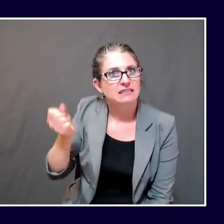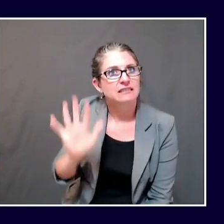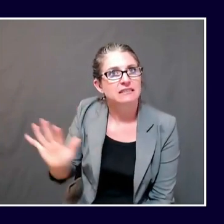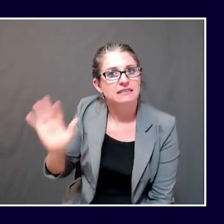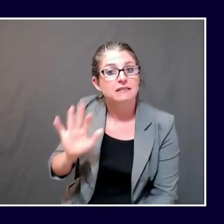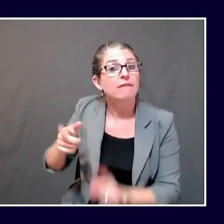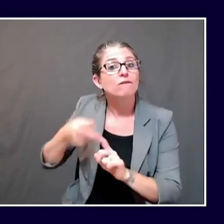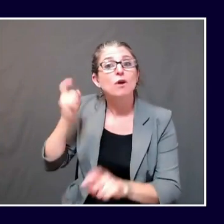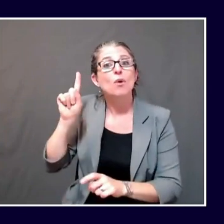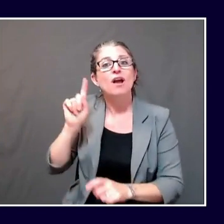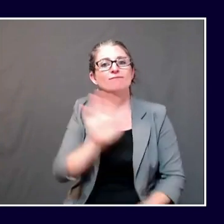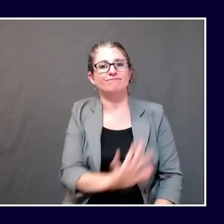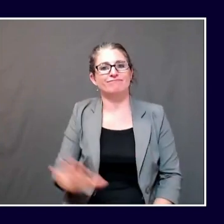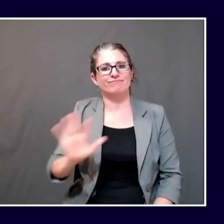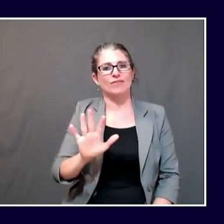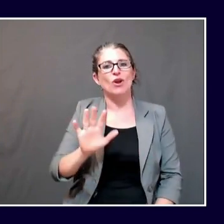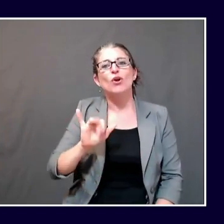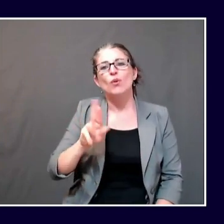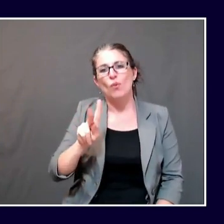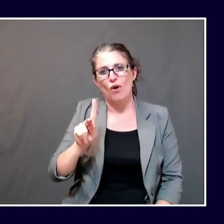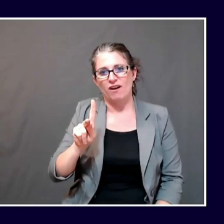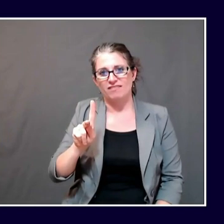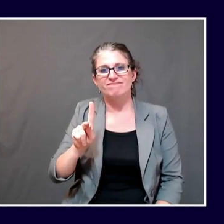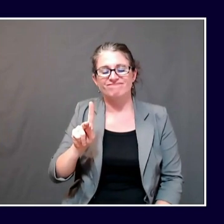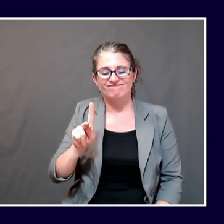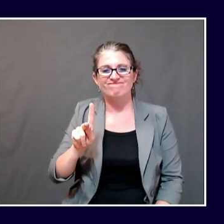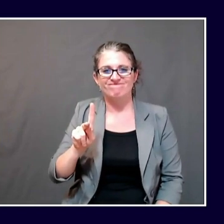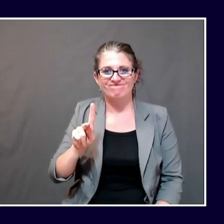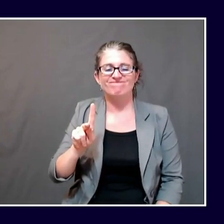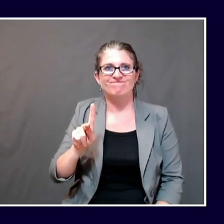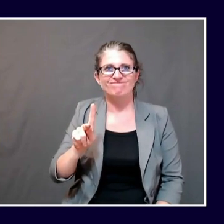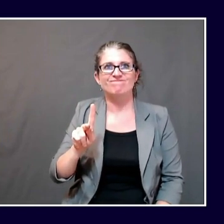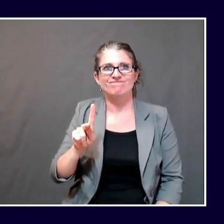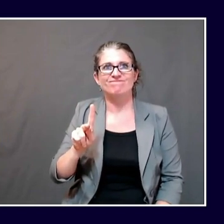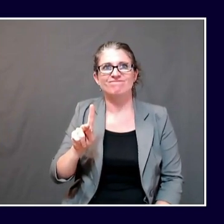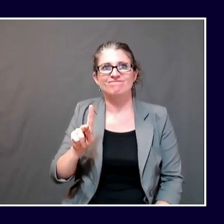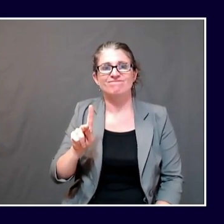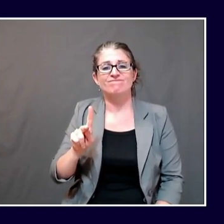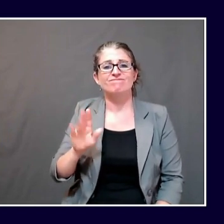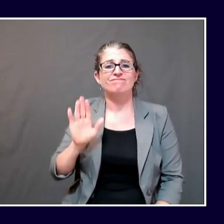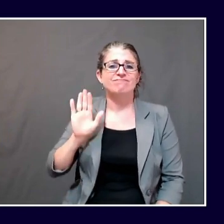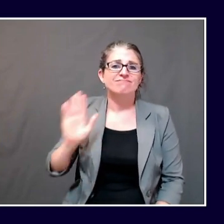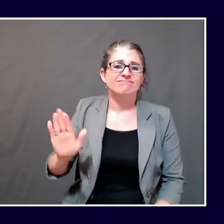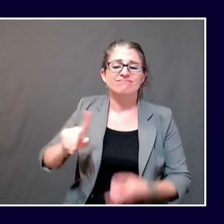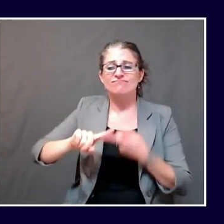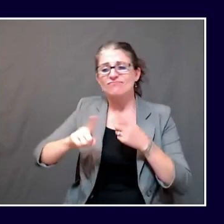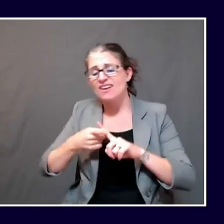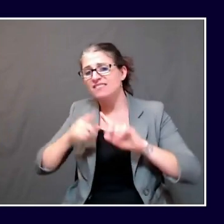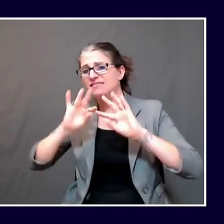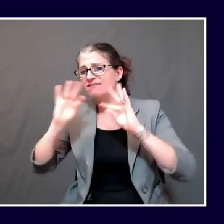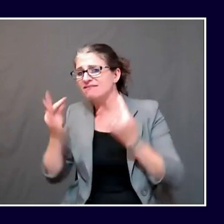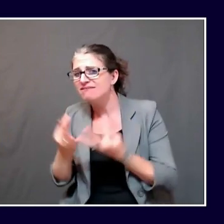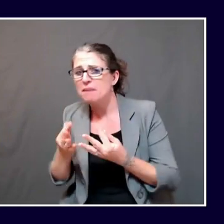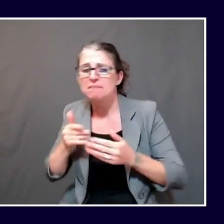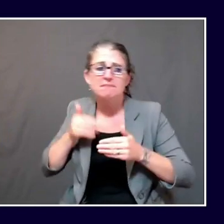his friends, family, and community our deepest condolences during this time of their grief.